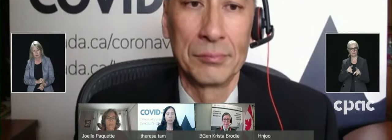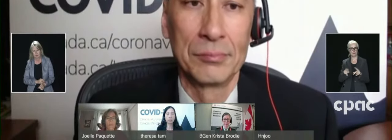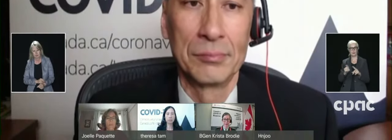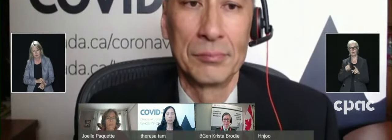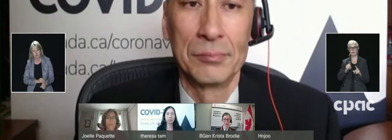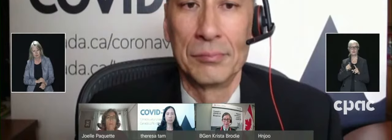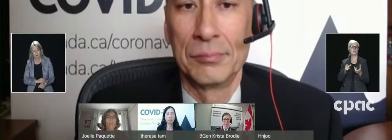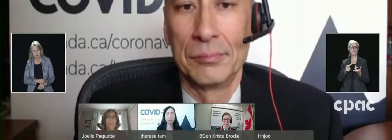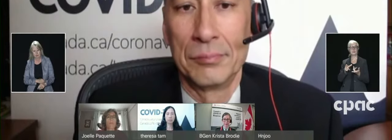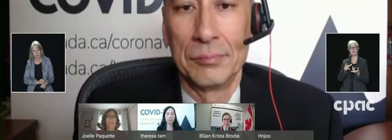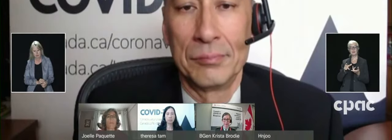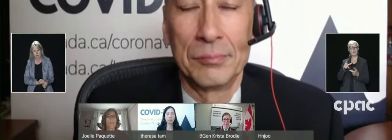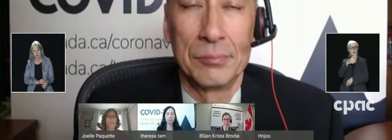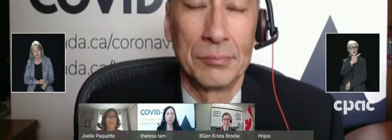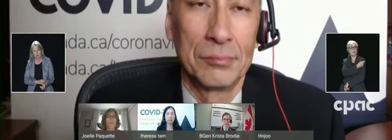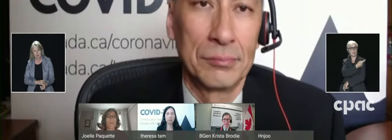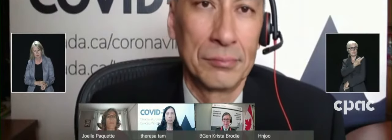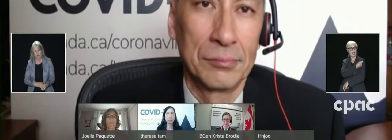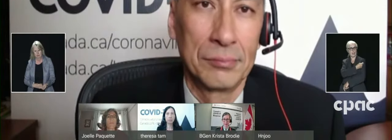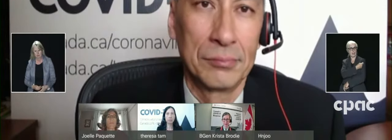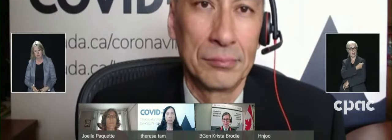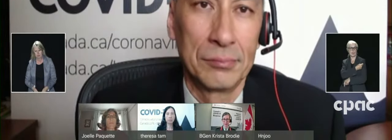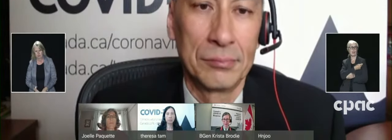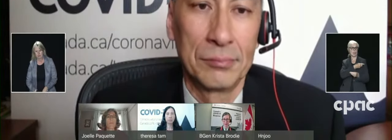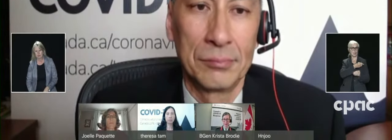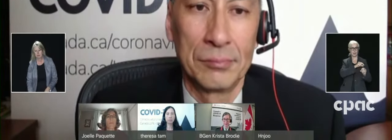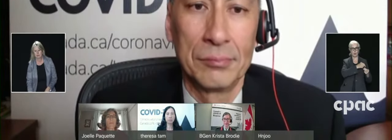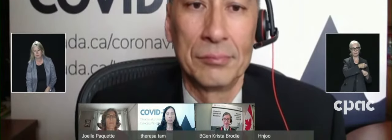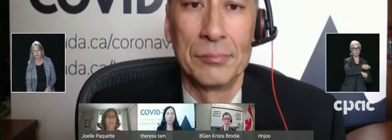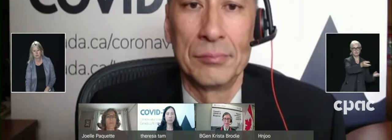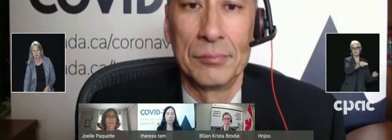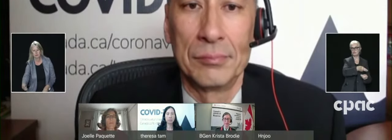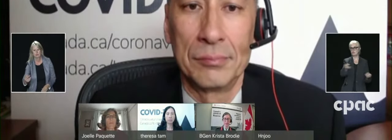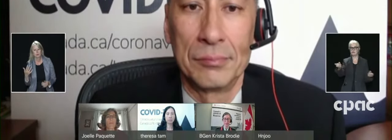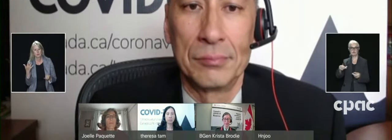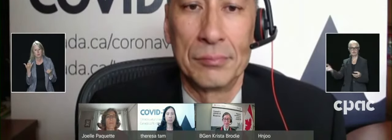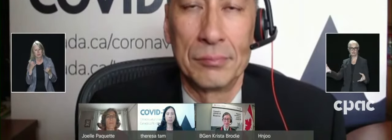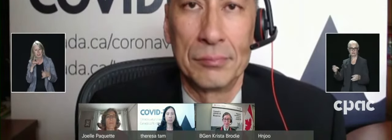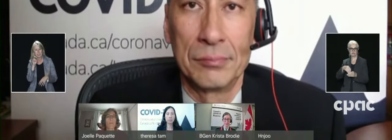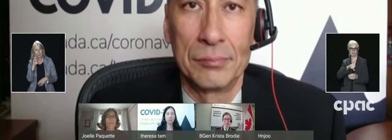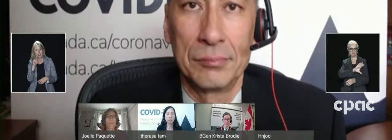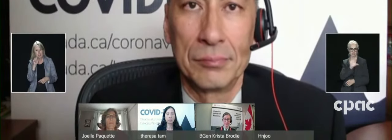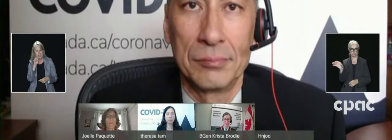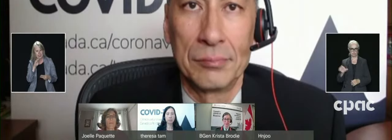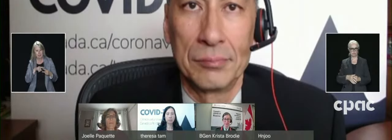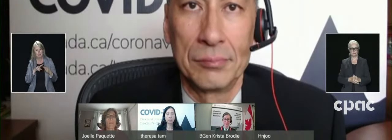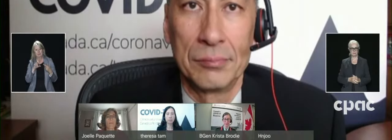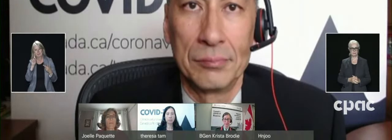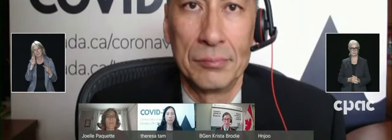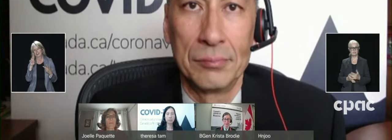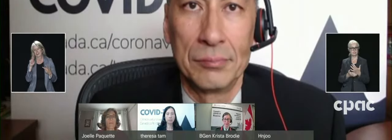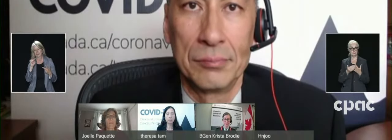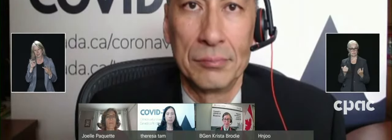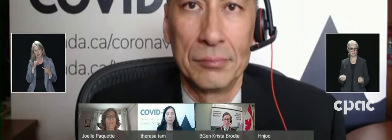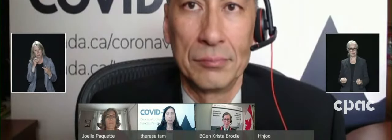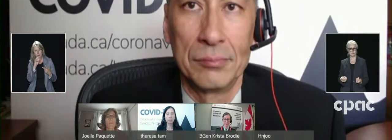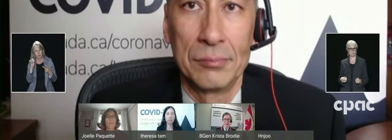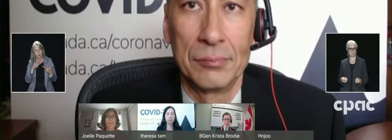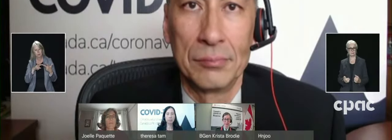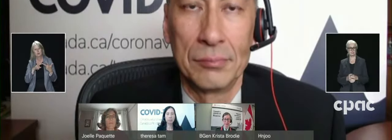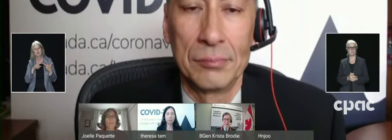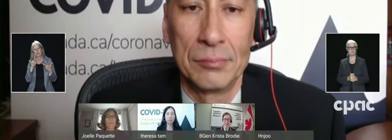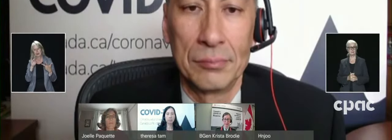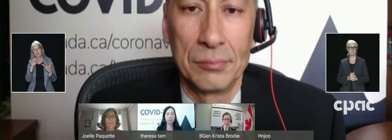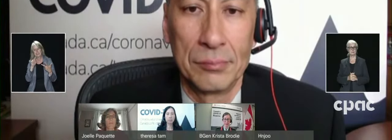COVID-19 au Canada. Today, we will hear remarks from Dr. Theresa Tam, Dr. Howard Njoo, and Brigadier-General